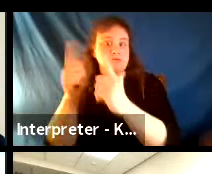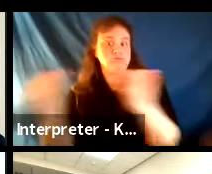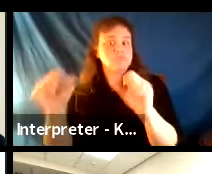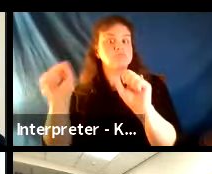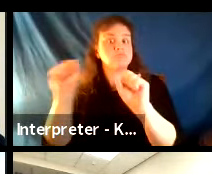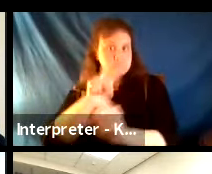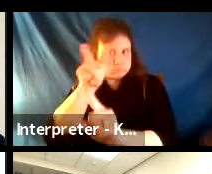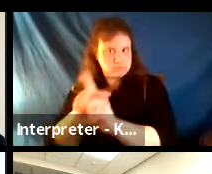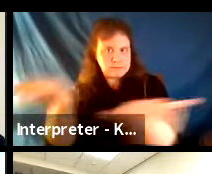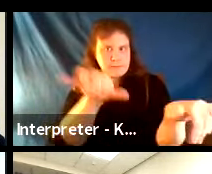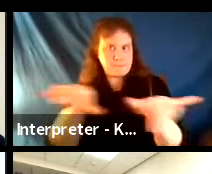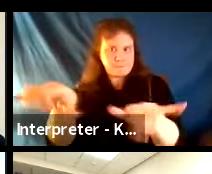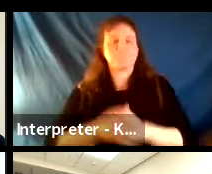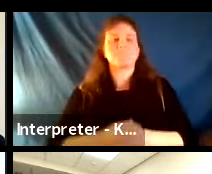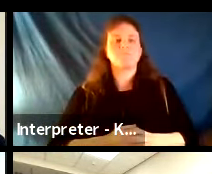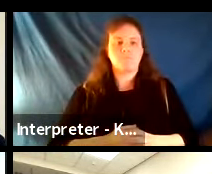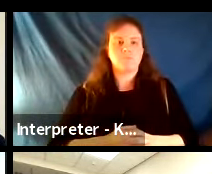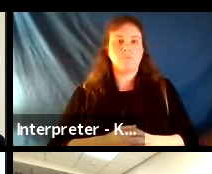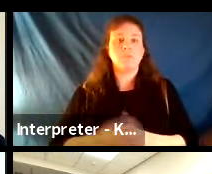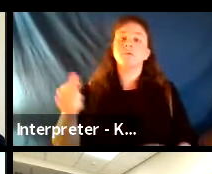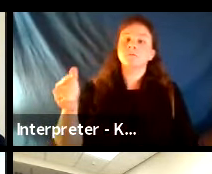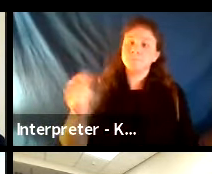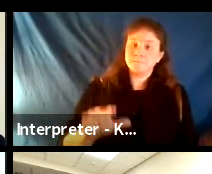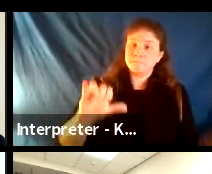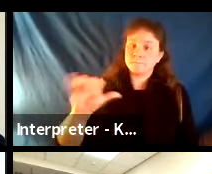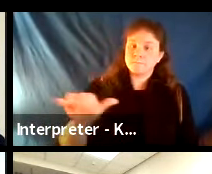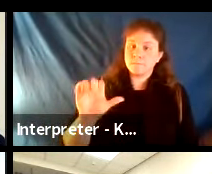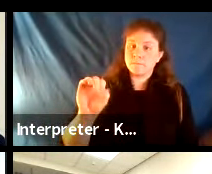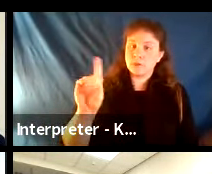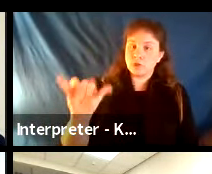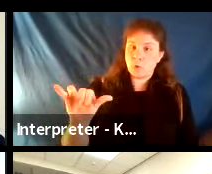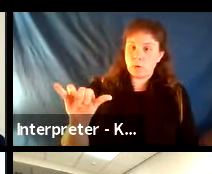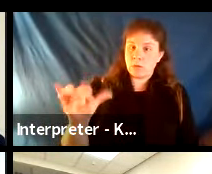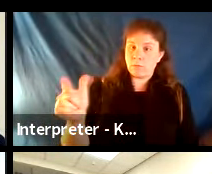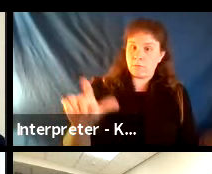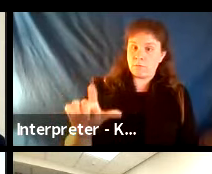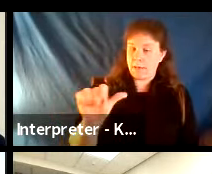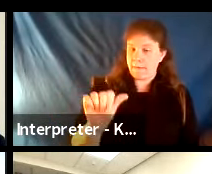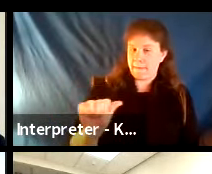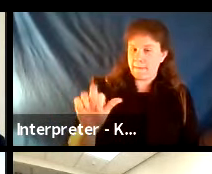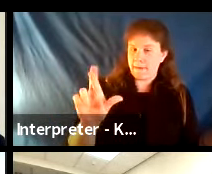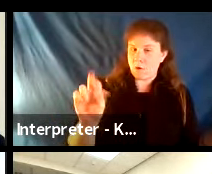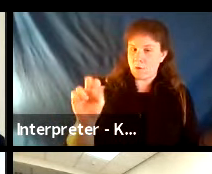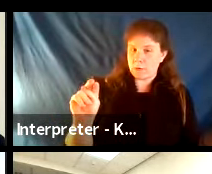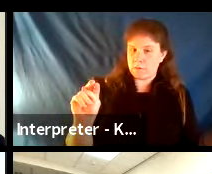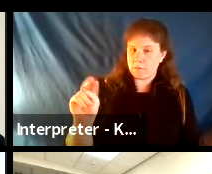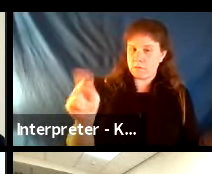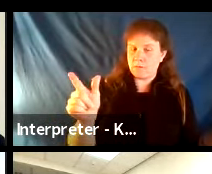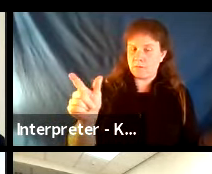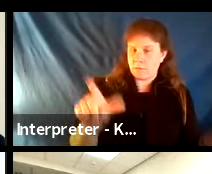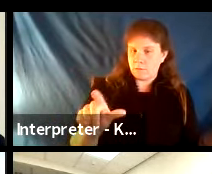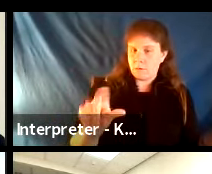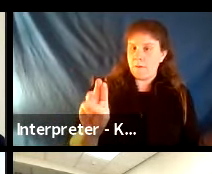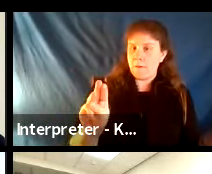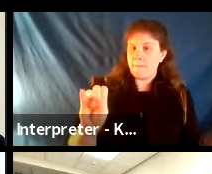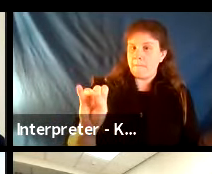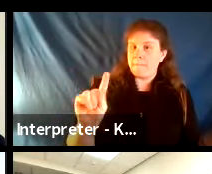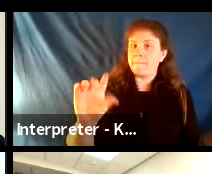Thank you. Okay, let's go on to Jody and then Aaron, and then after Aaron, we'll go to Mitch Steiger.